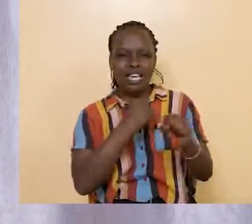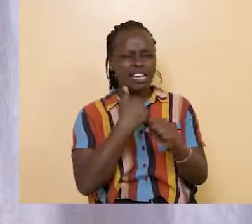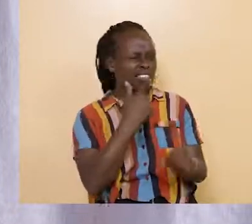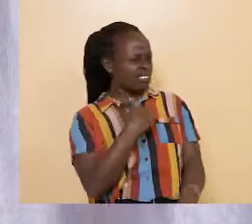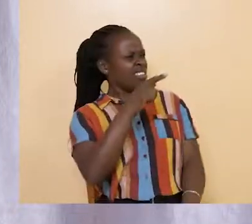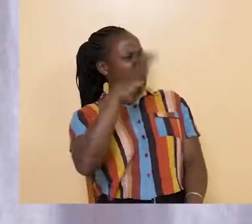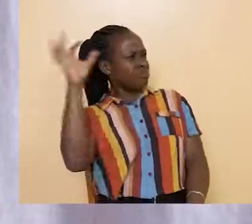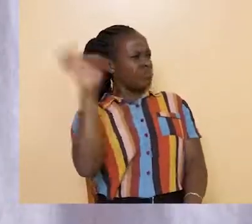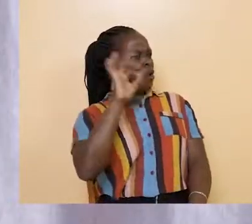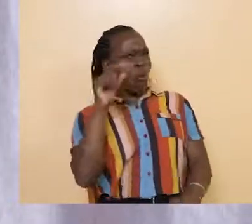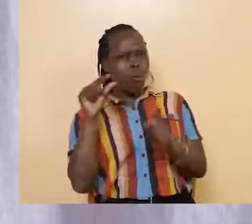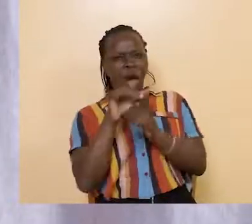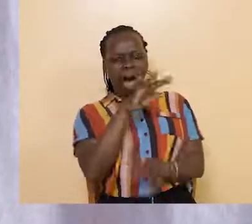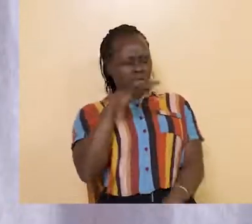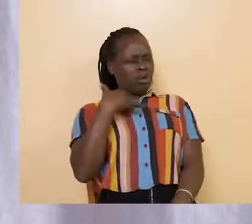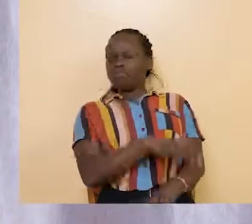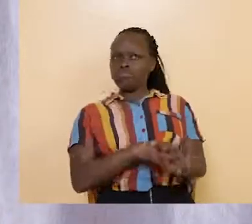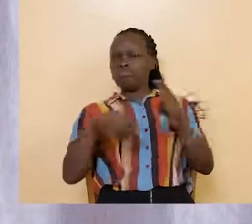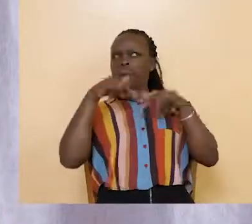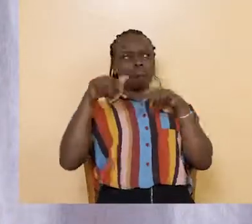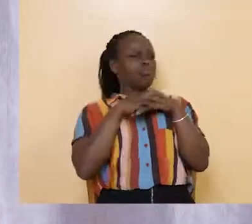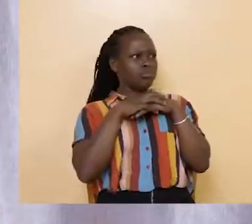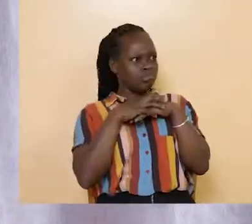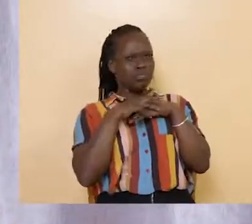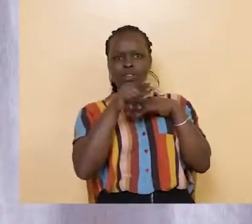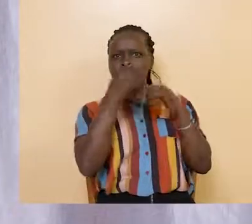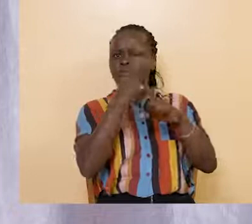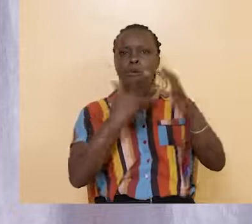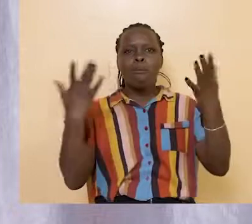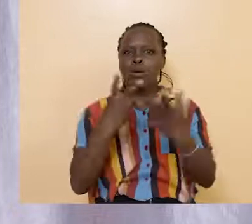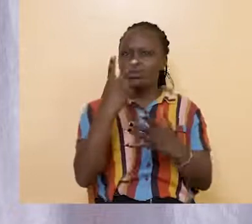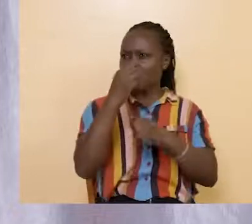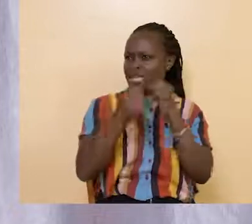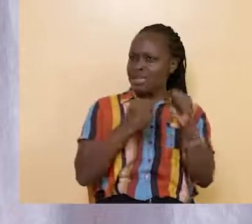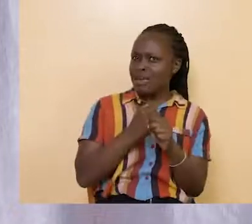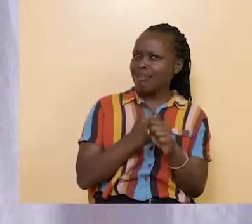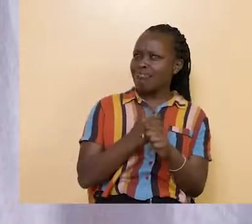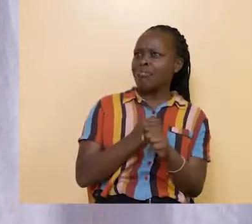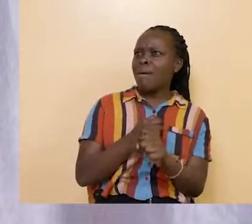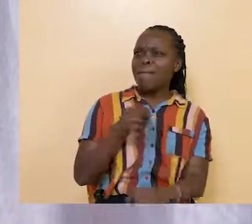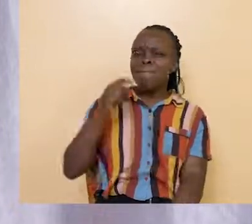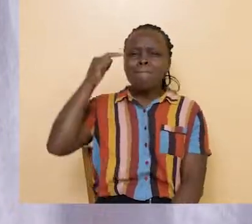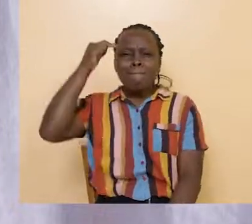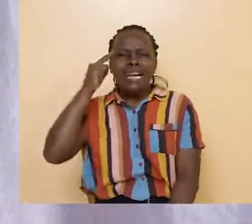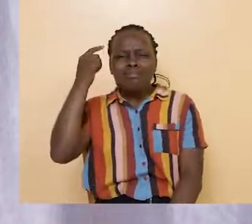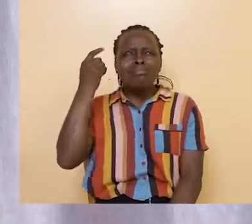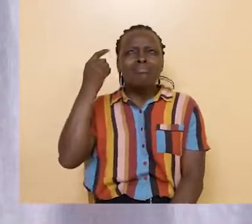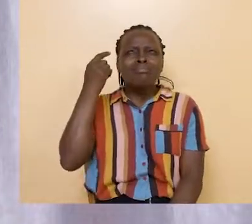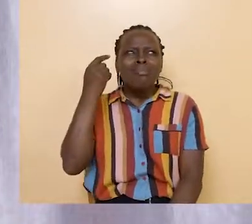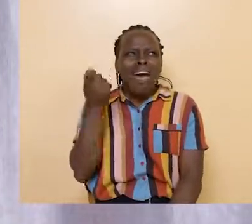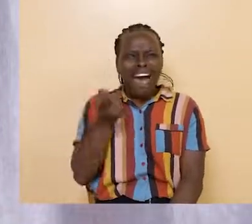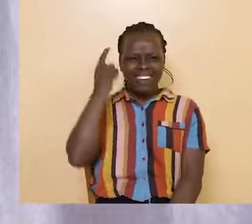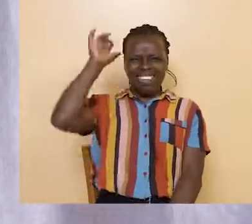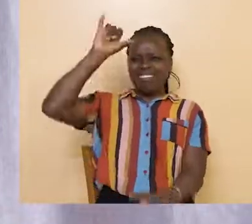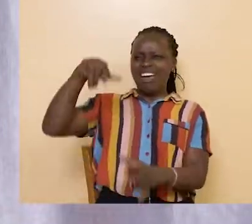phlebotomist's office?" And I nearly fell off my seat because how does a two-year-old mind comprehend, you know, such big words